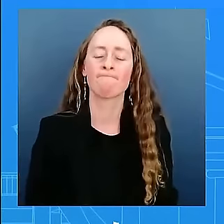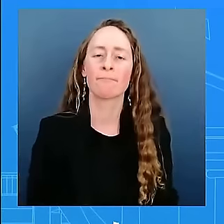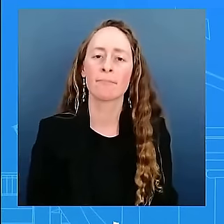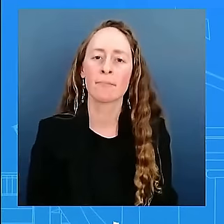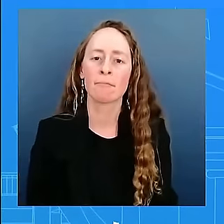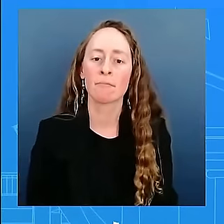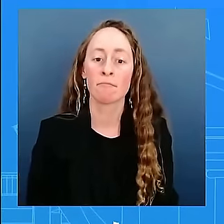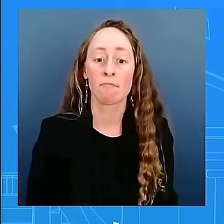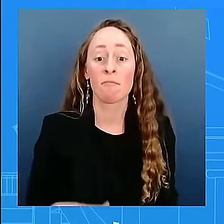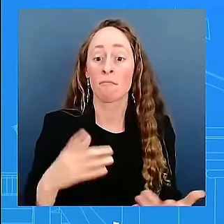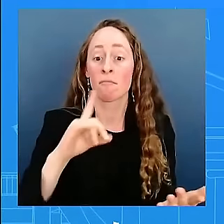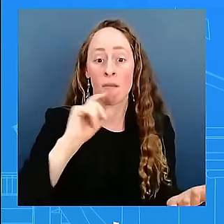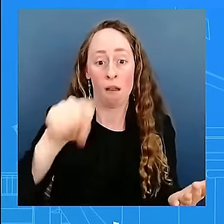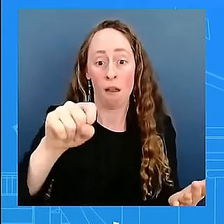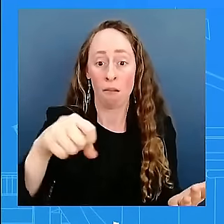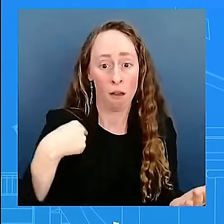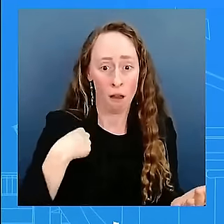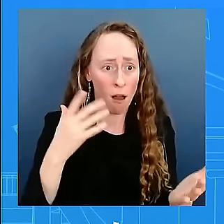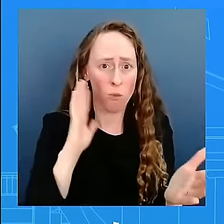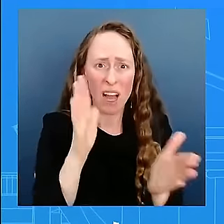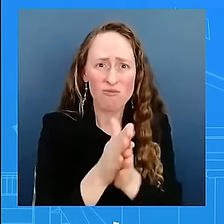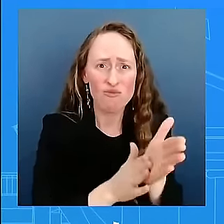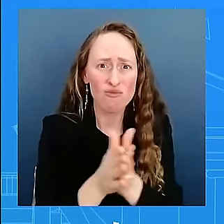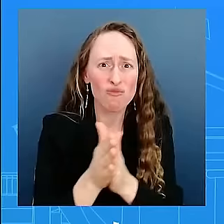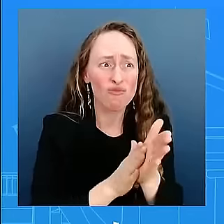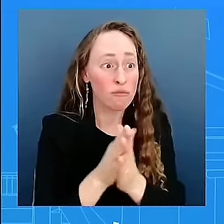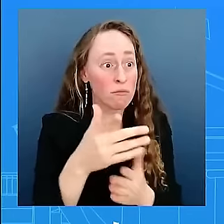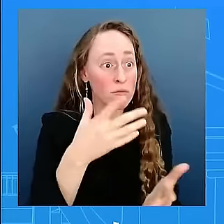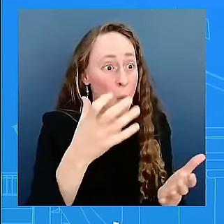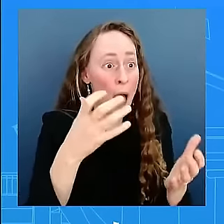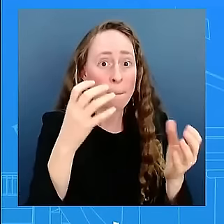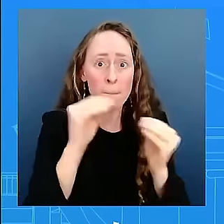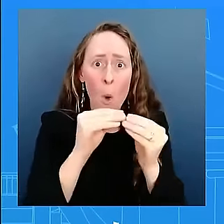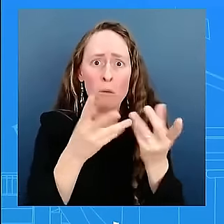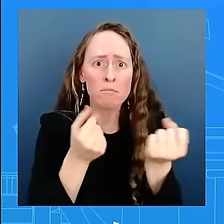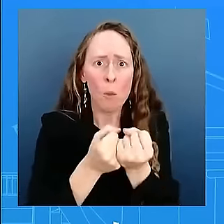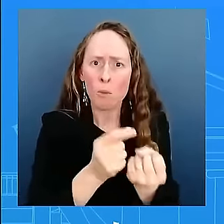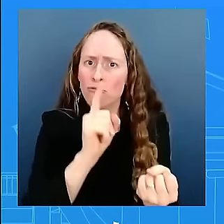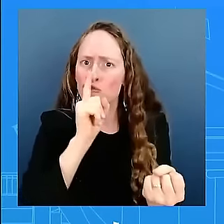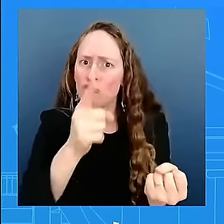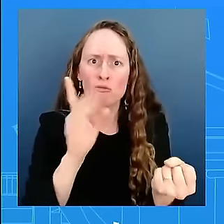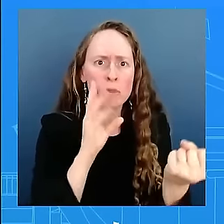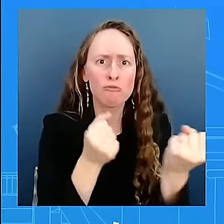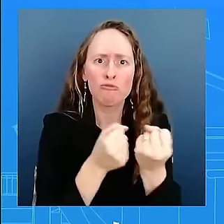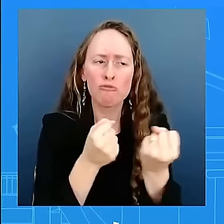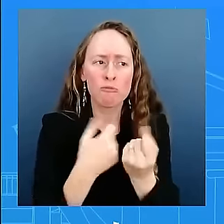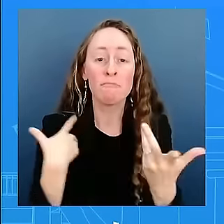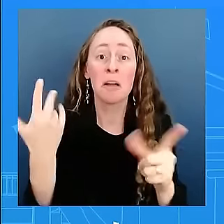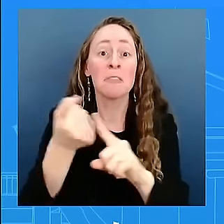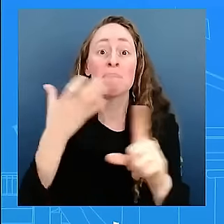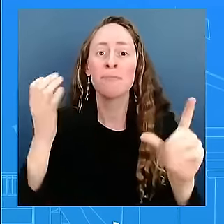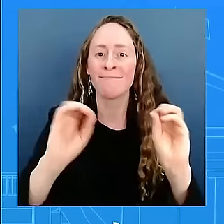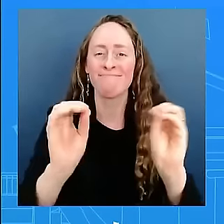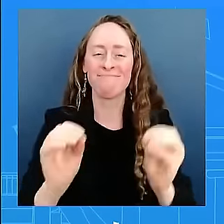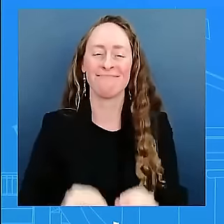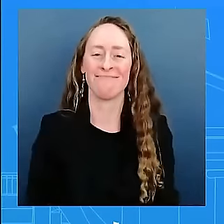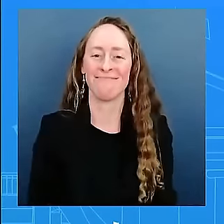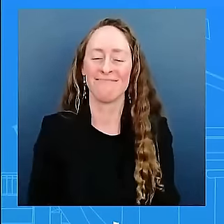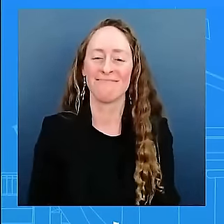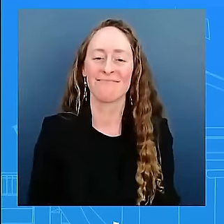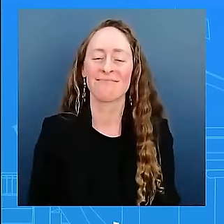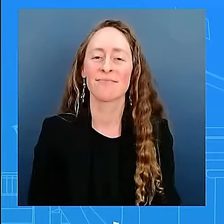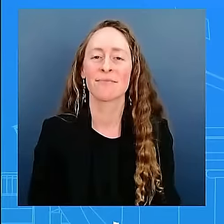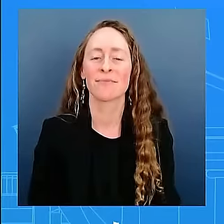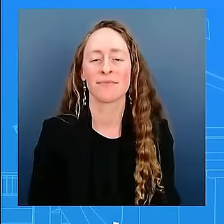done, but I just don't have anything else to add beyond that. Okay. Thank you, Karine. Can you